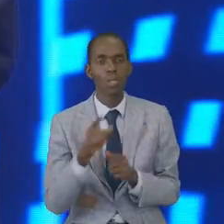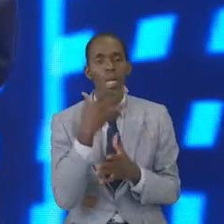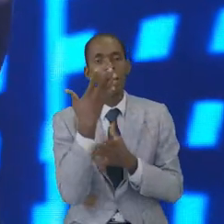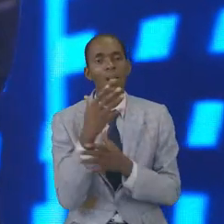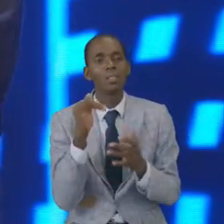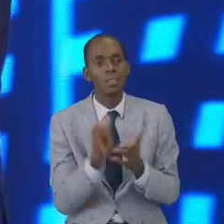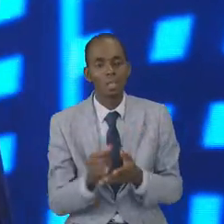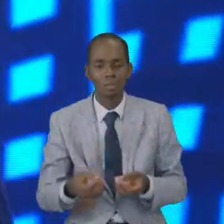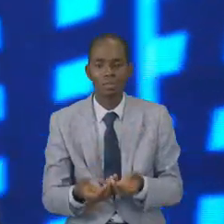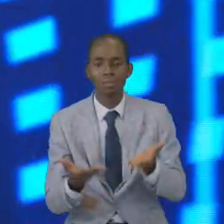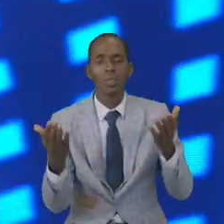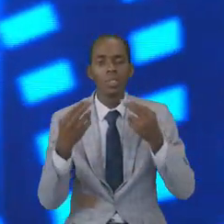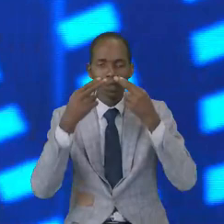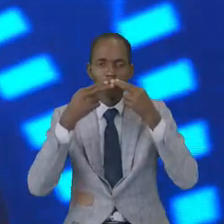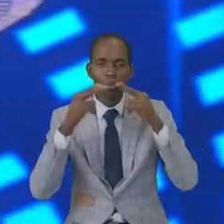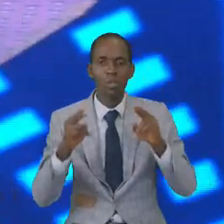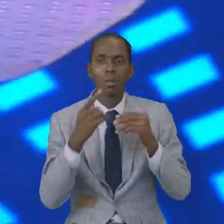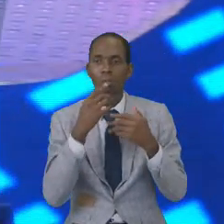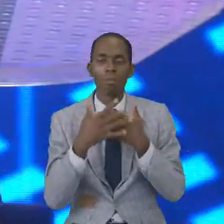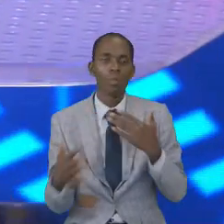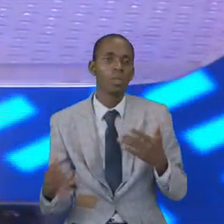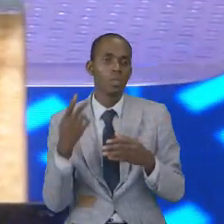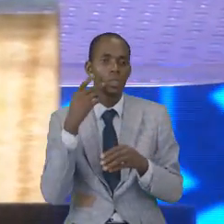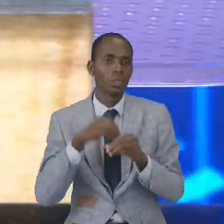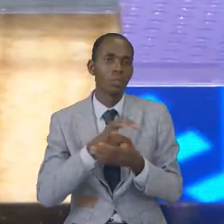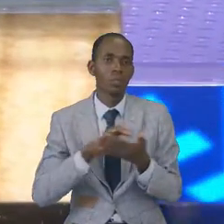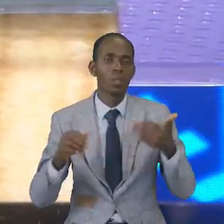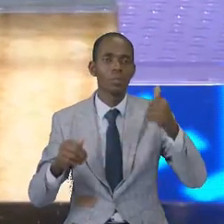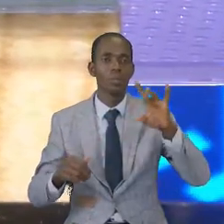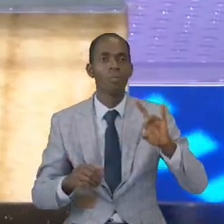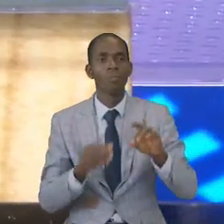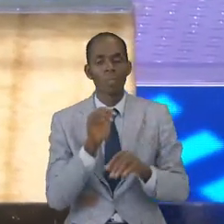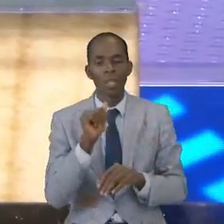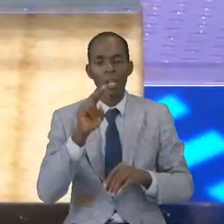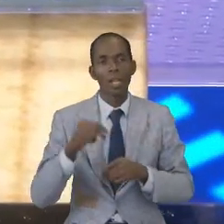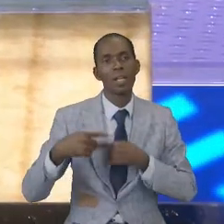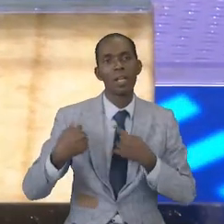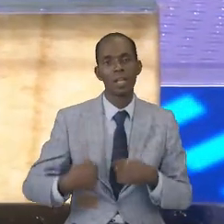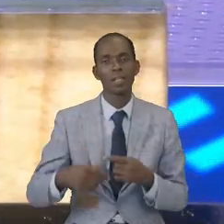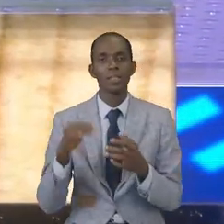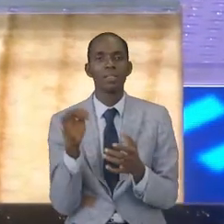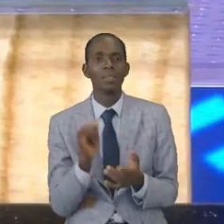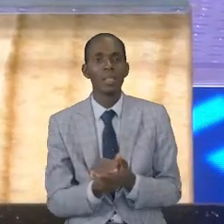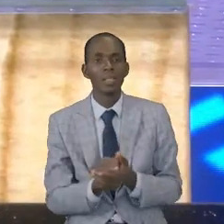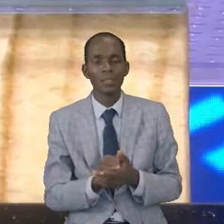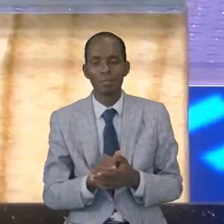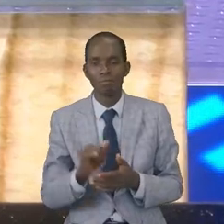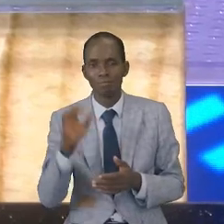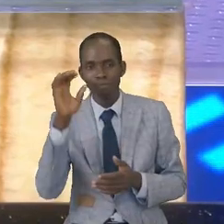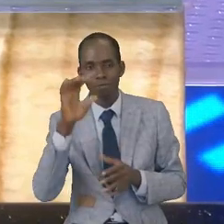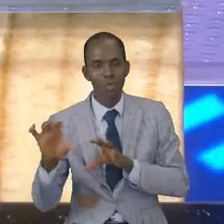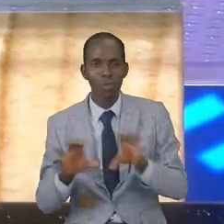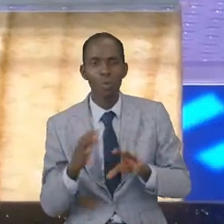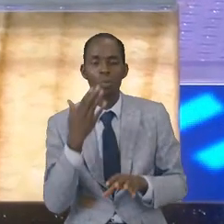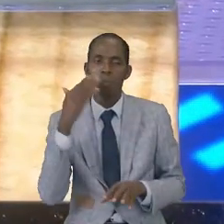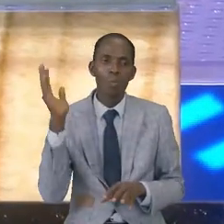shed innocent blood. In verse 18 says, and heart that deviseth